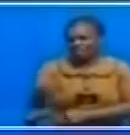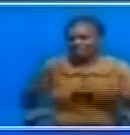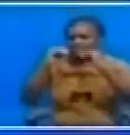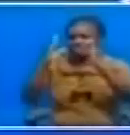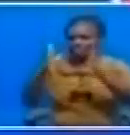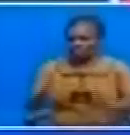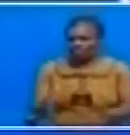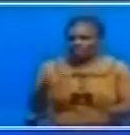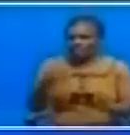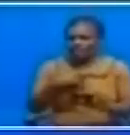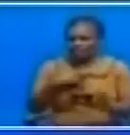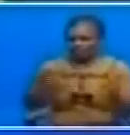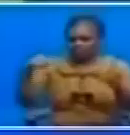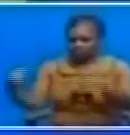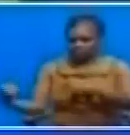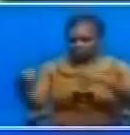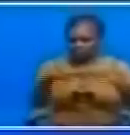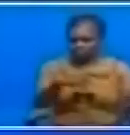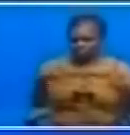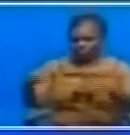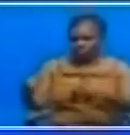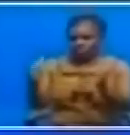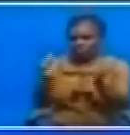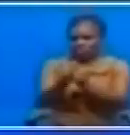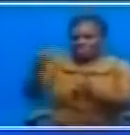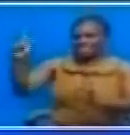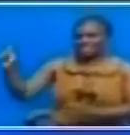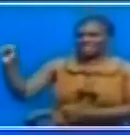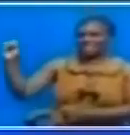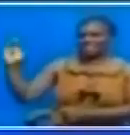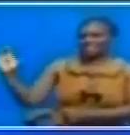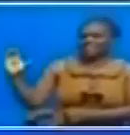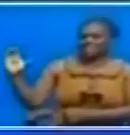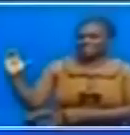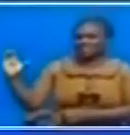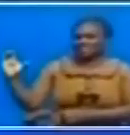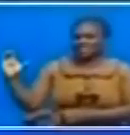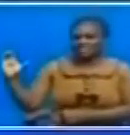Teachers have had a protracted dispute with the Teacher Service Commission.